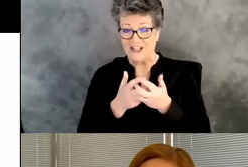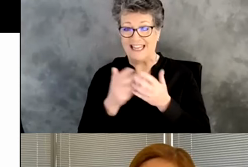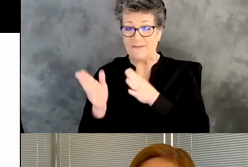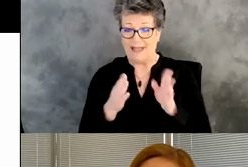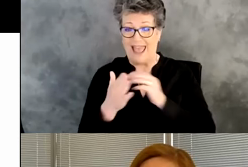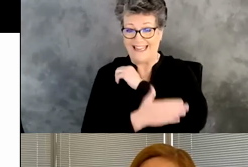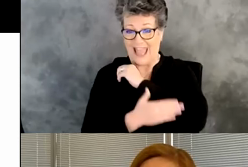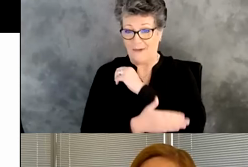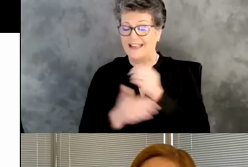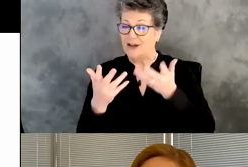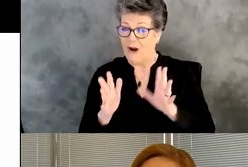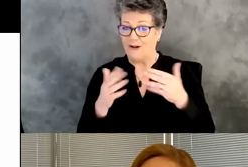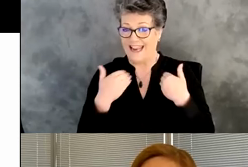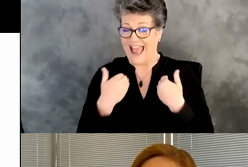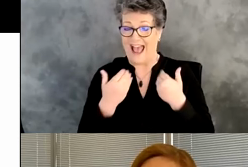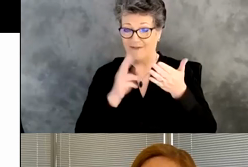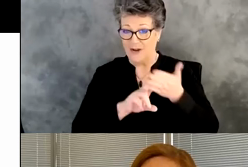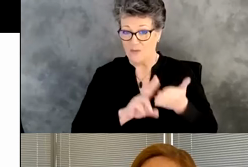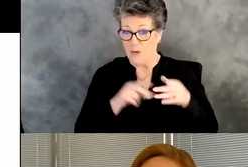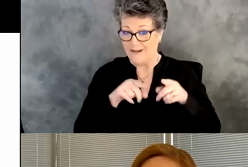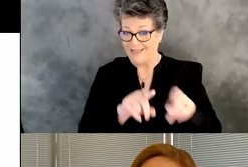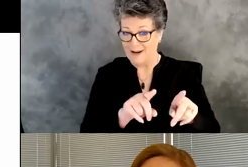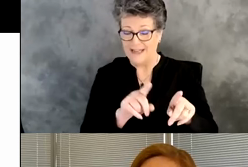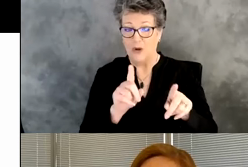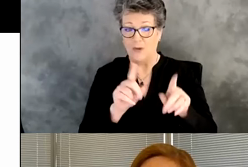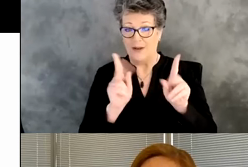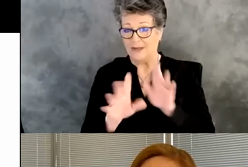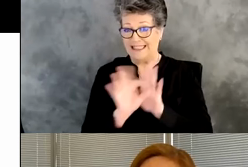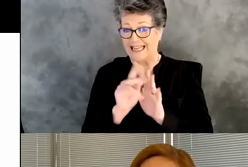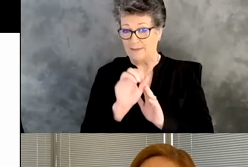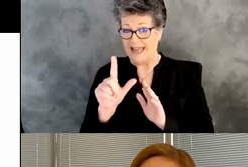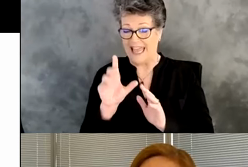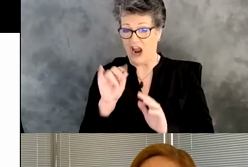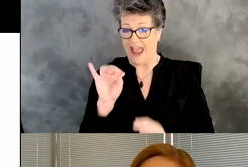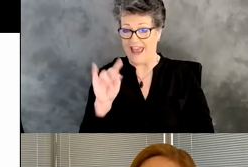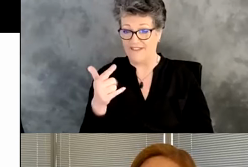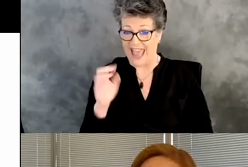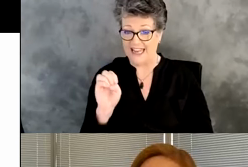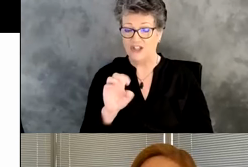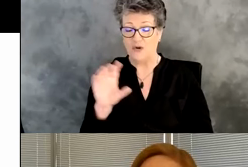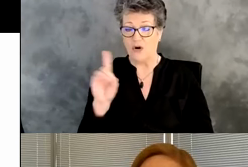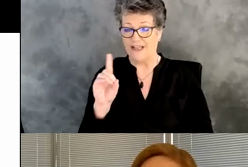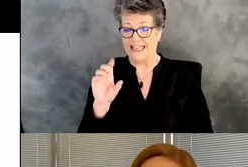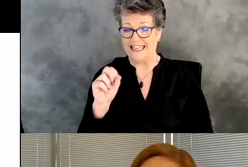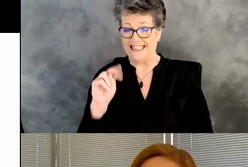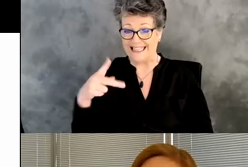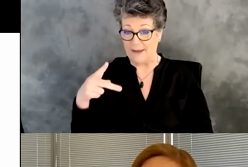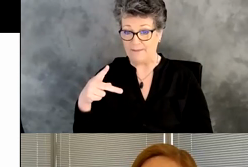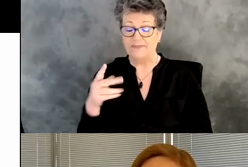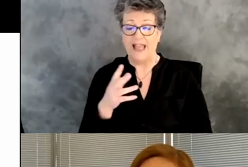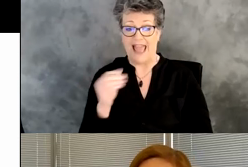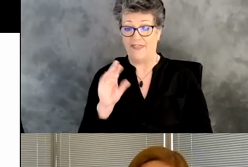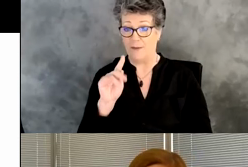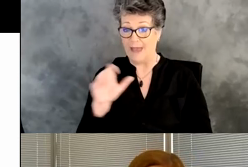already have aligned enrollment. When someone selects a Medicare Advantage plan or a DSNP, then their Medi-Cal plan